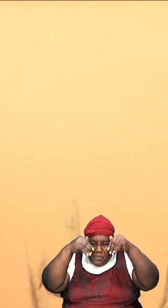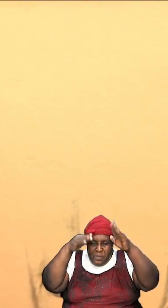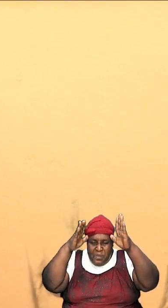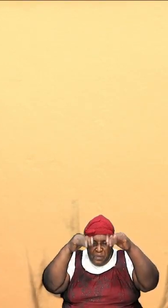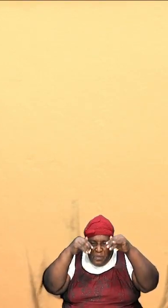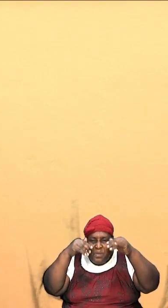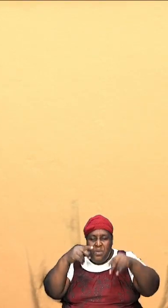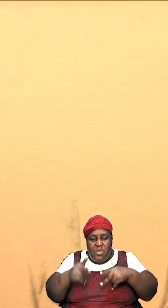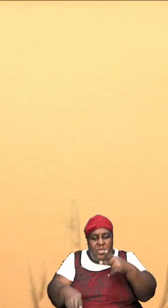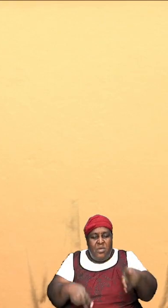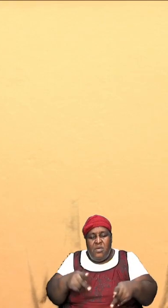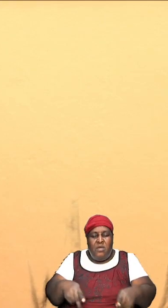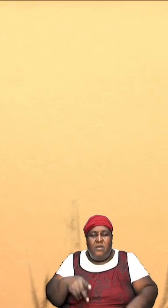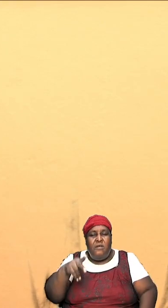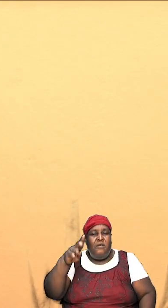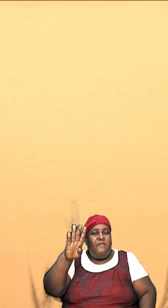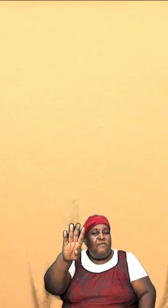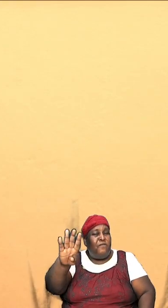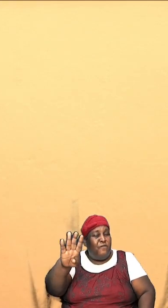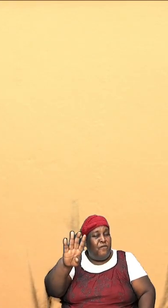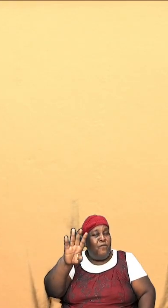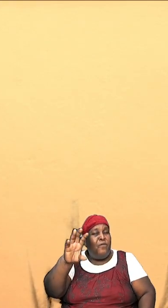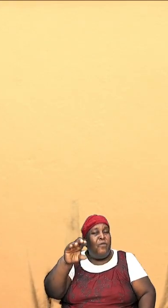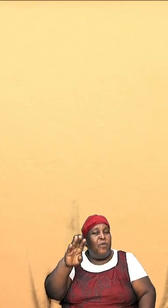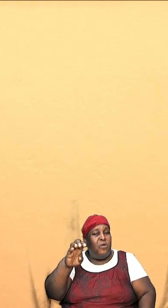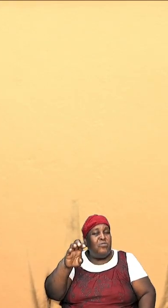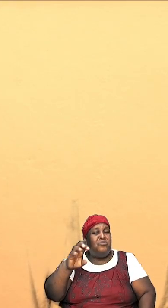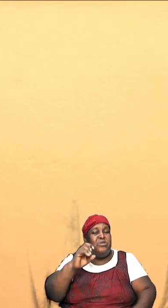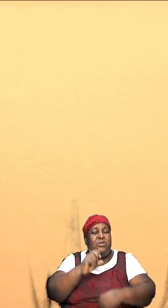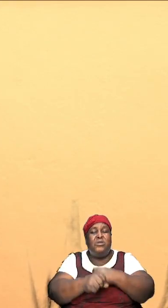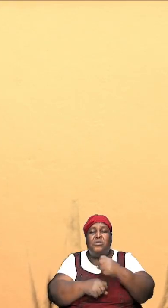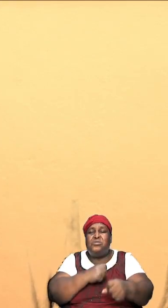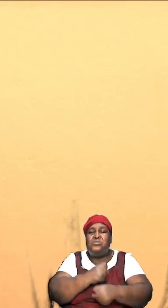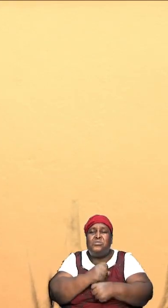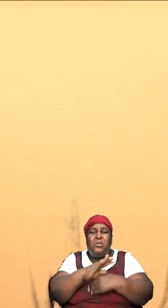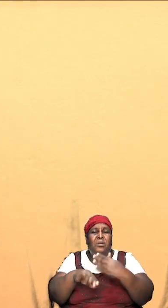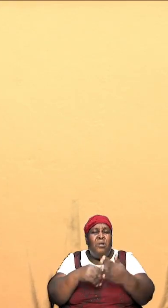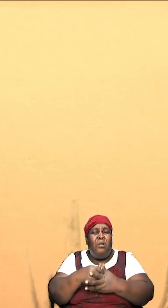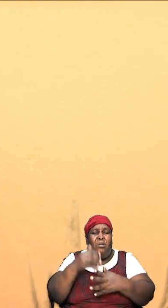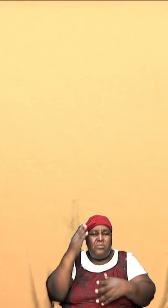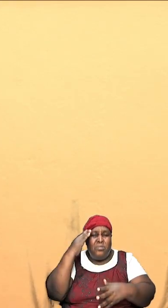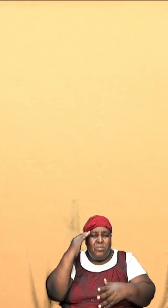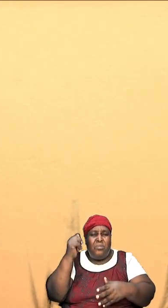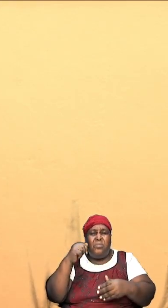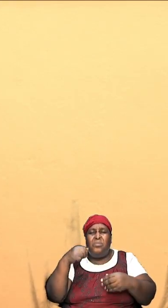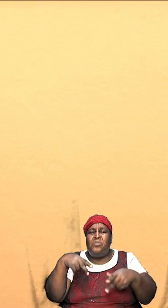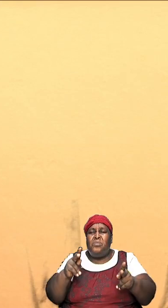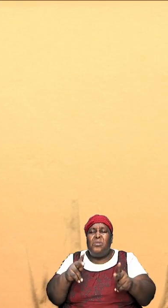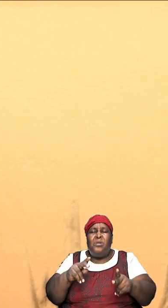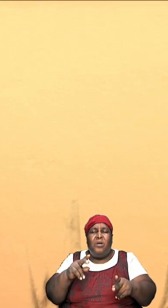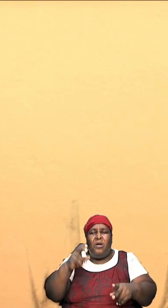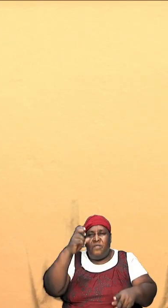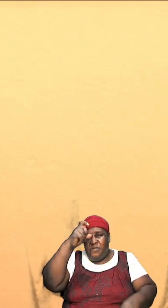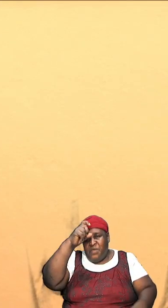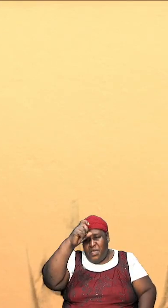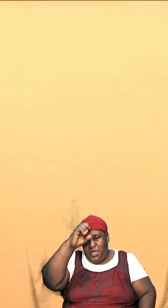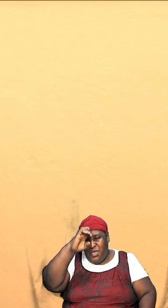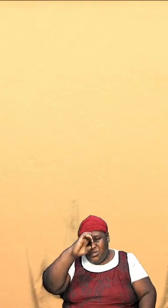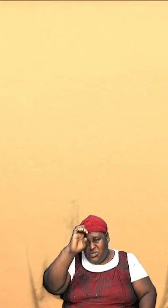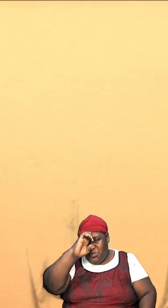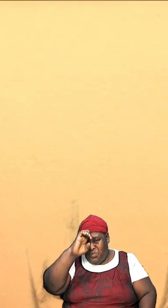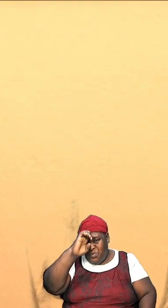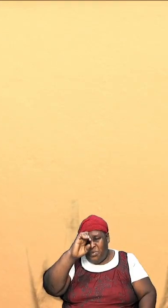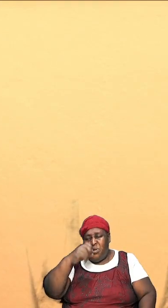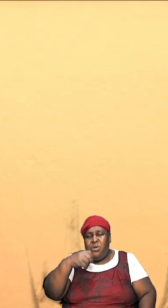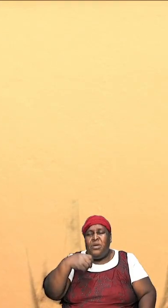people. For 400 years, all they knew was the ways of Egypt. And here it is